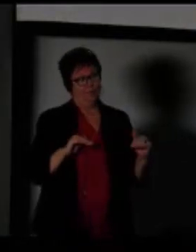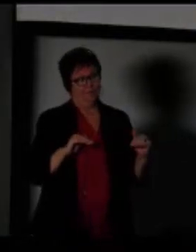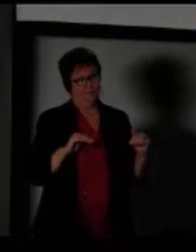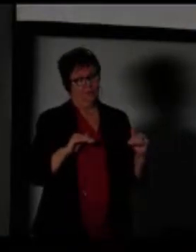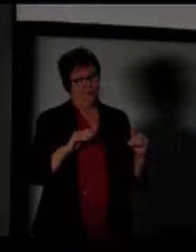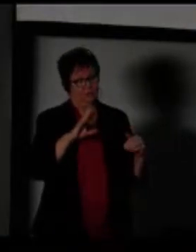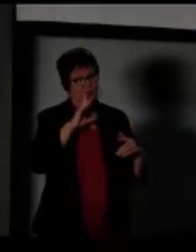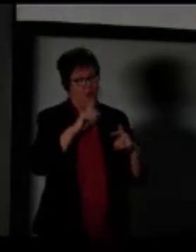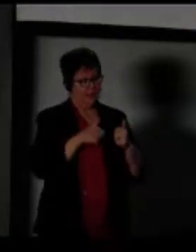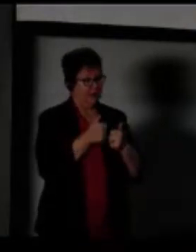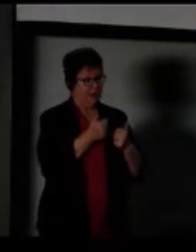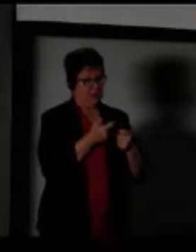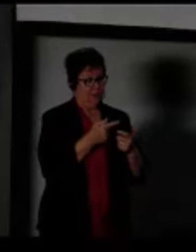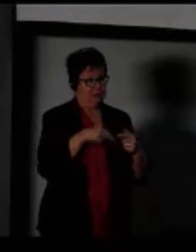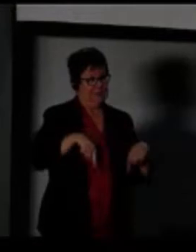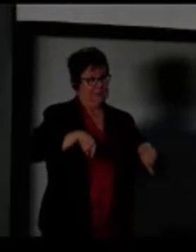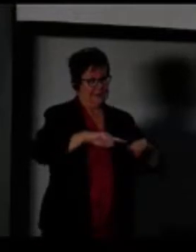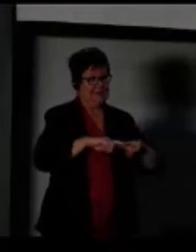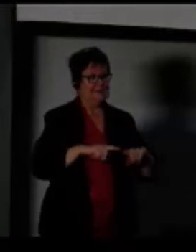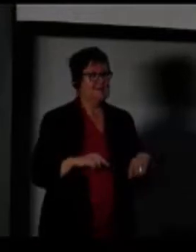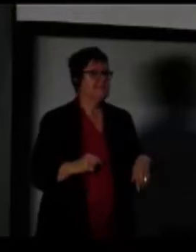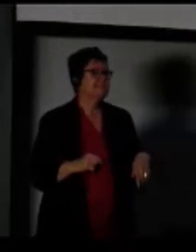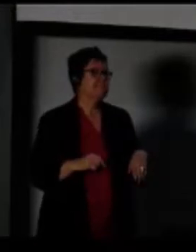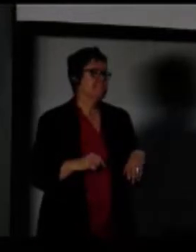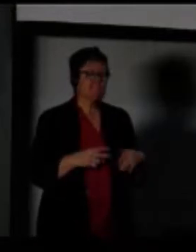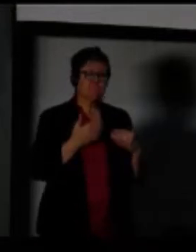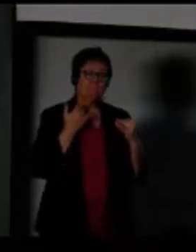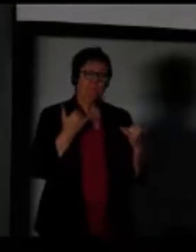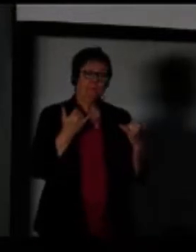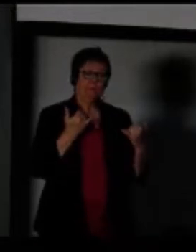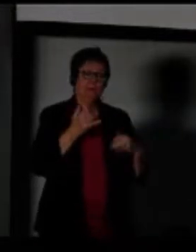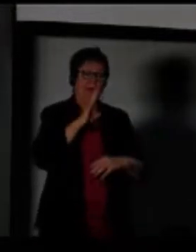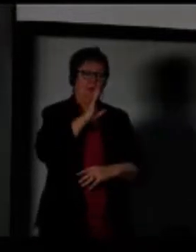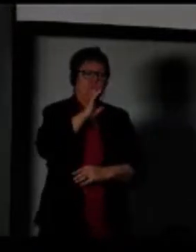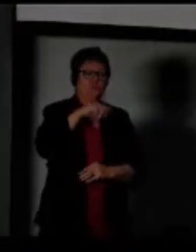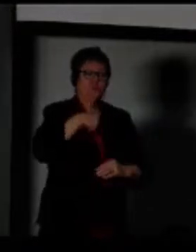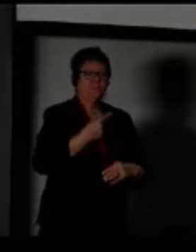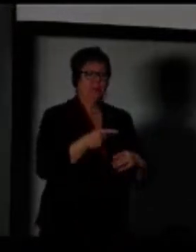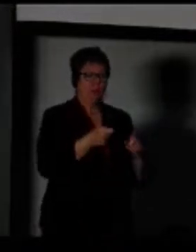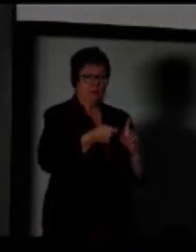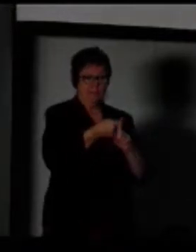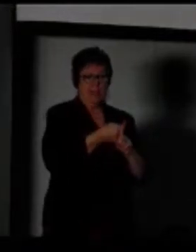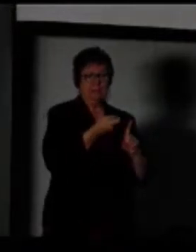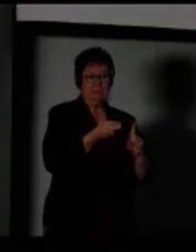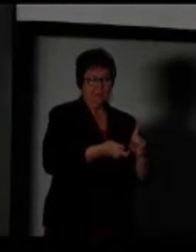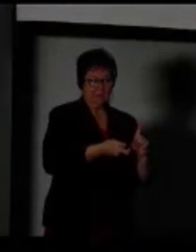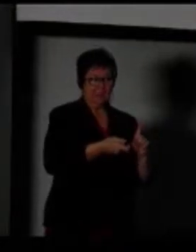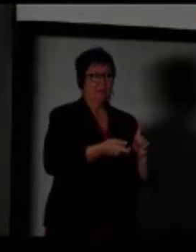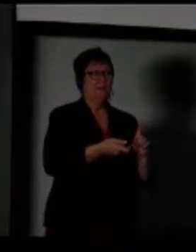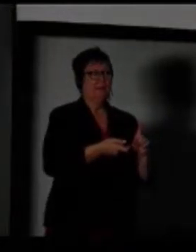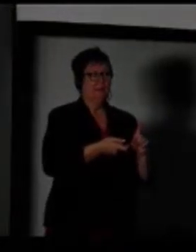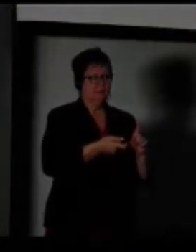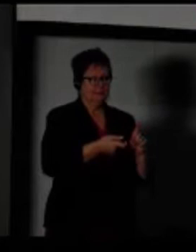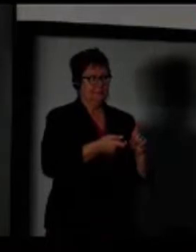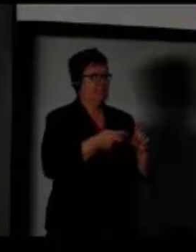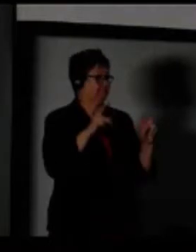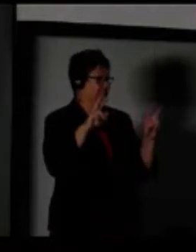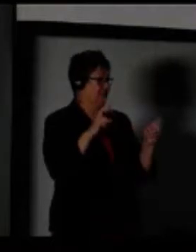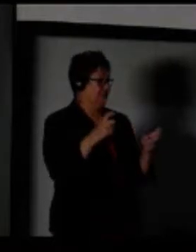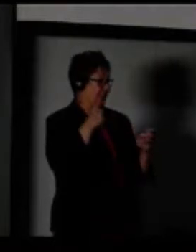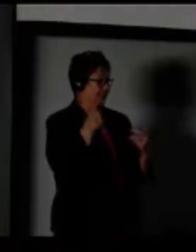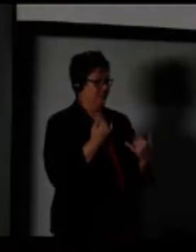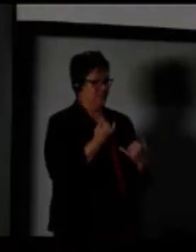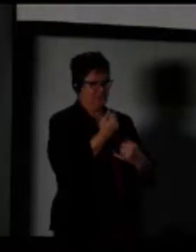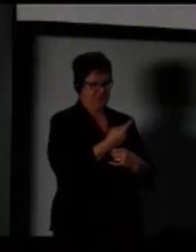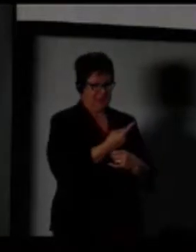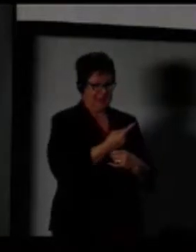about in these talks. Today I'm going to talk a little bit about impact. That is the topic for